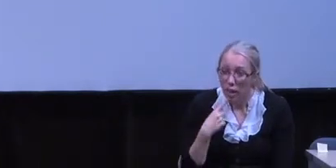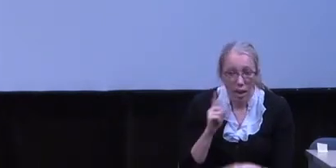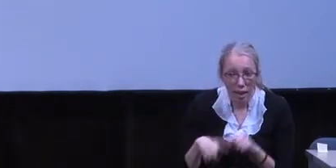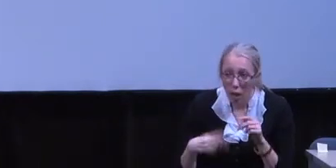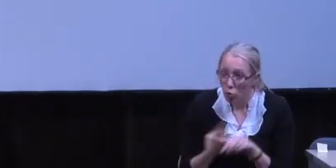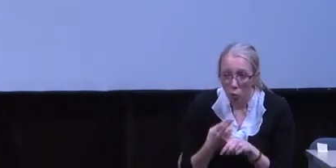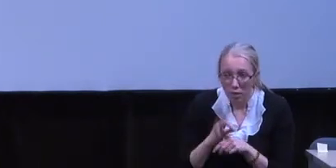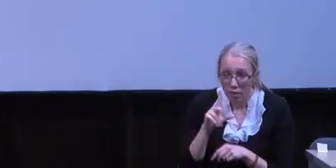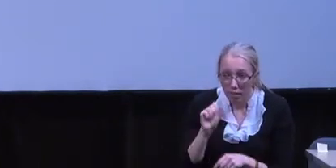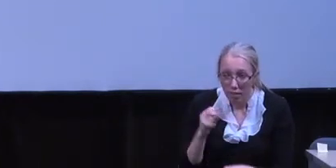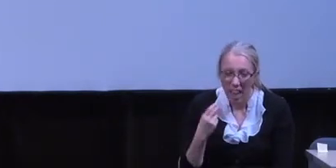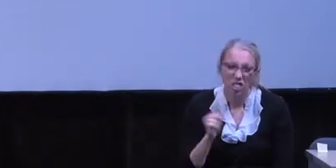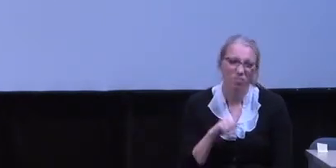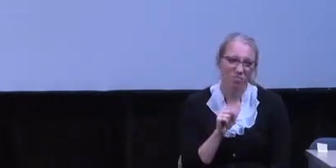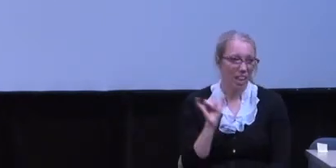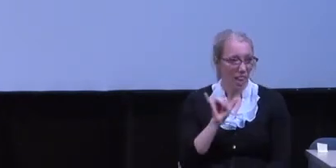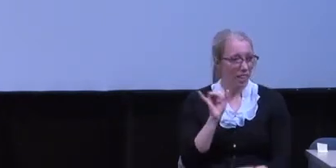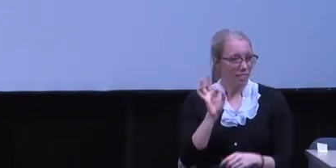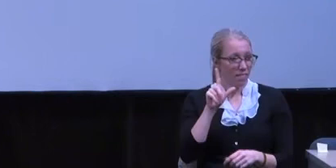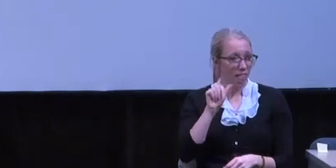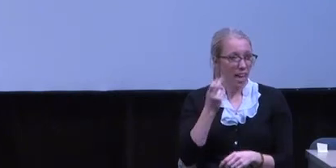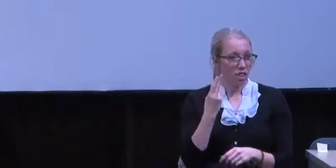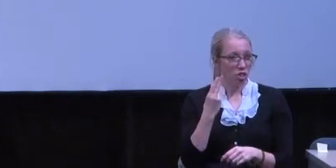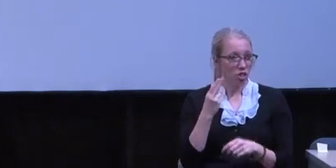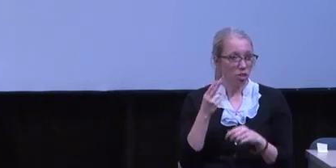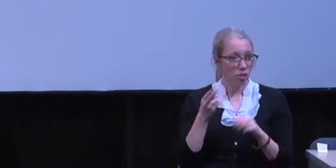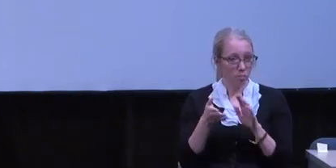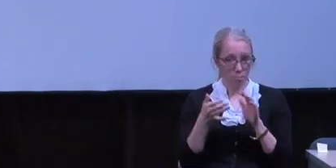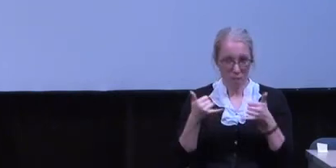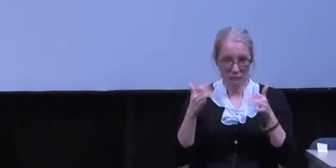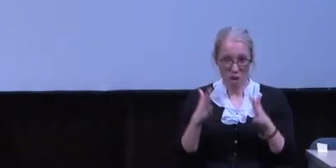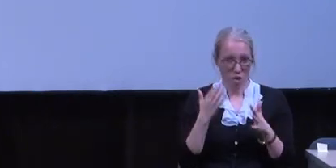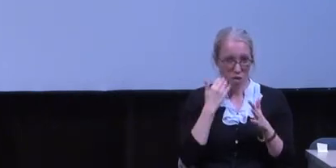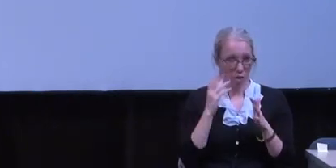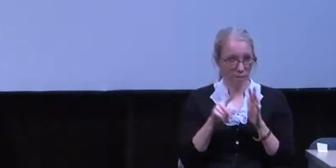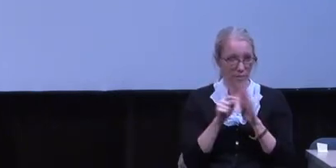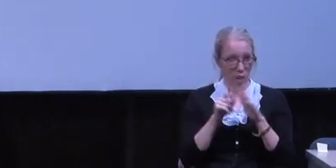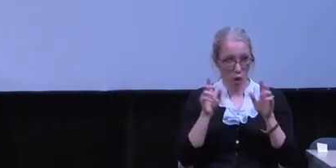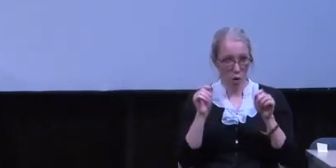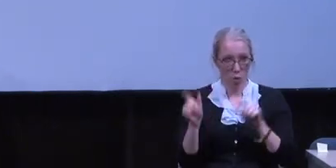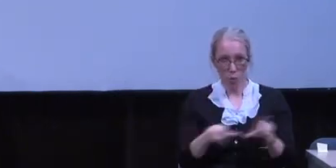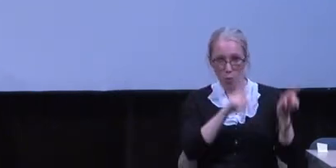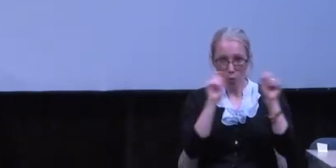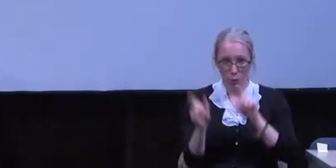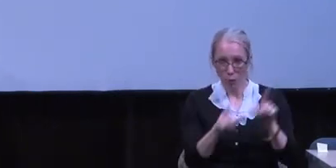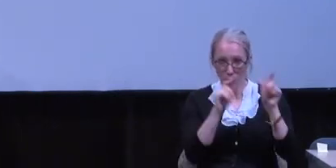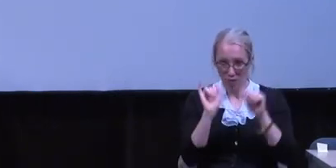Yeah, like Flash players. They're so we say that